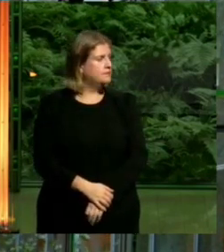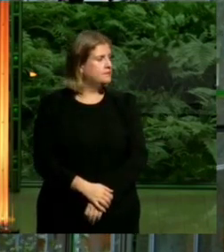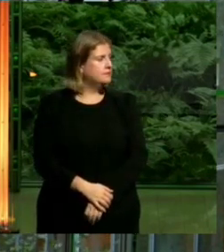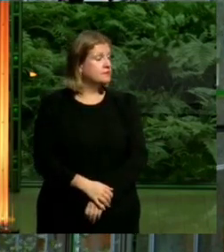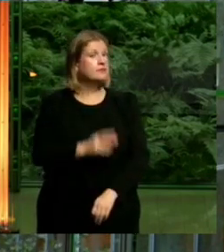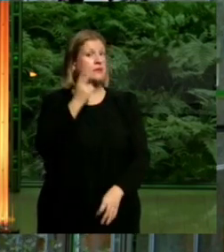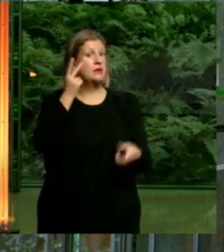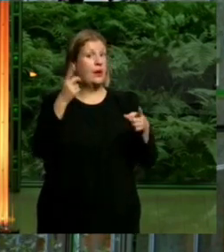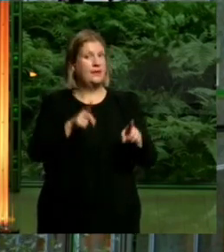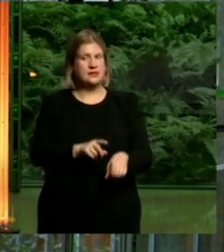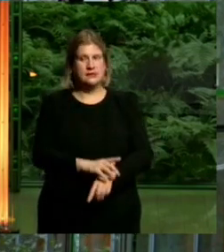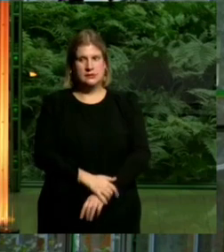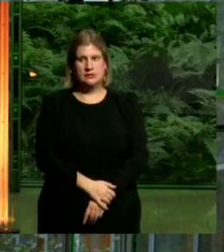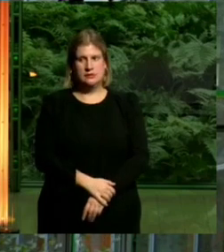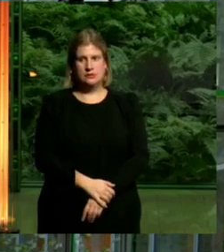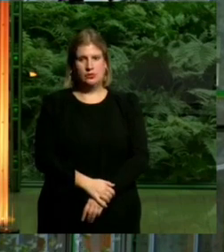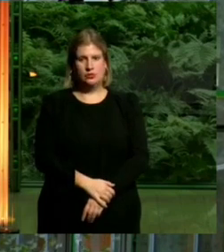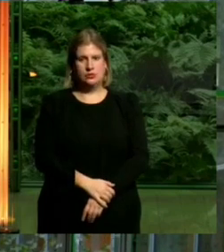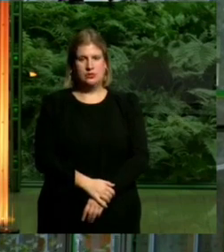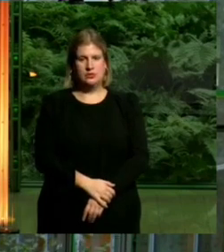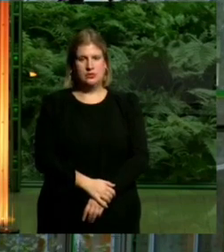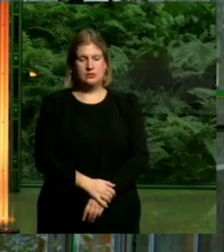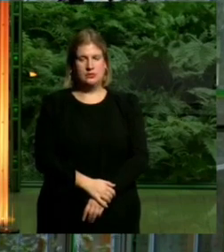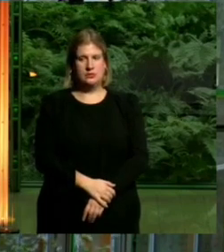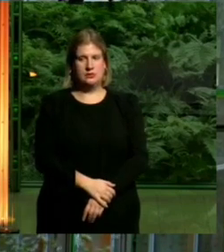See what happens.